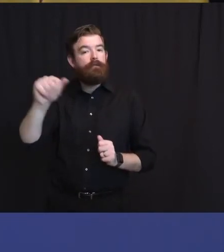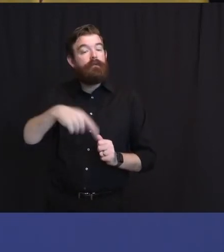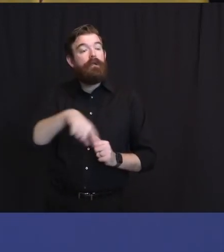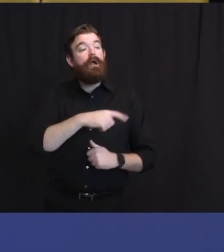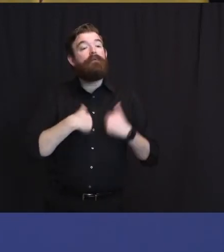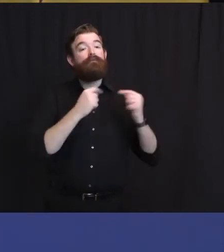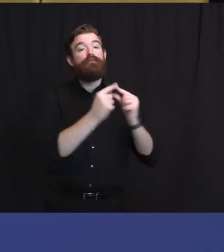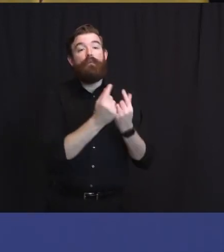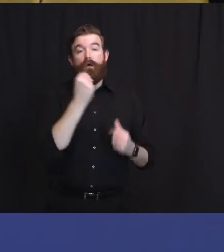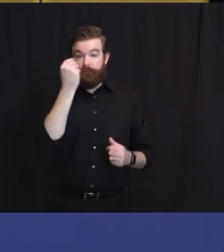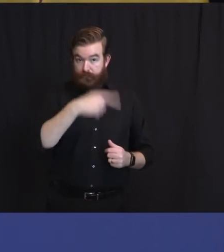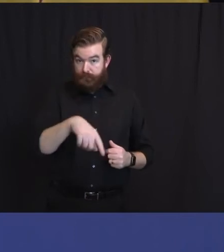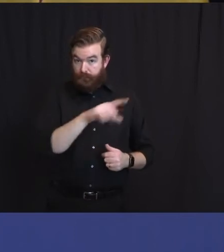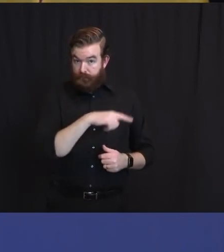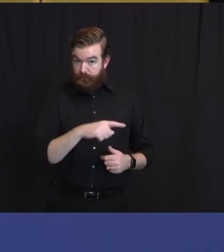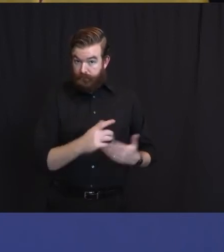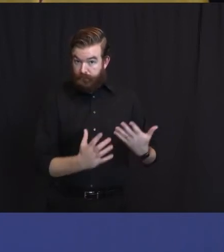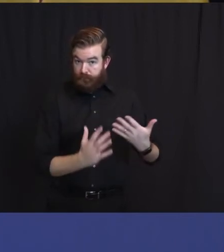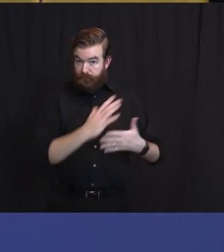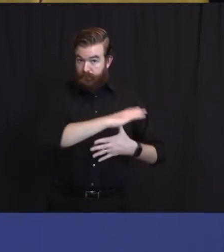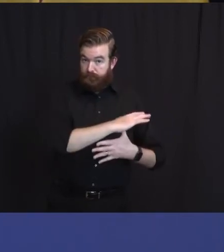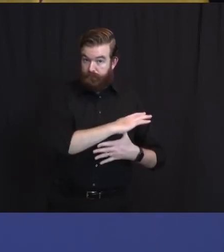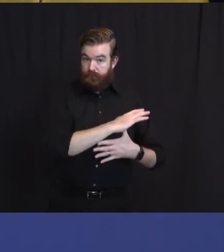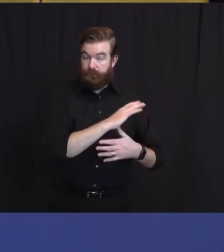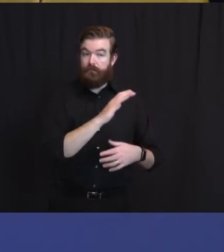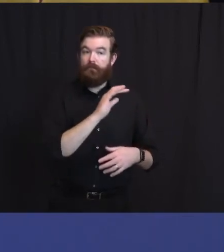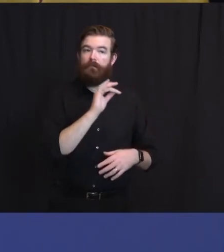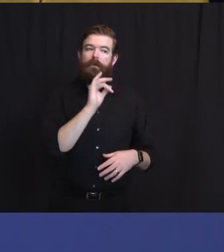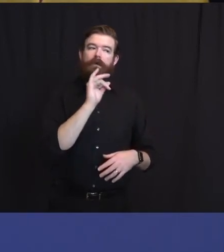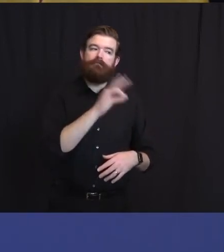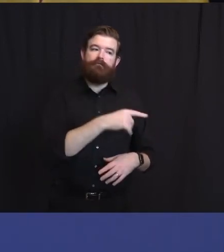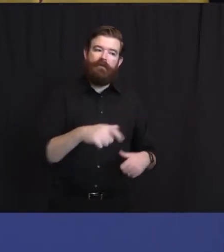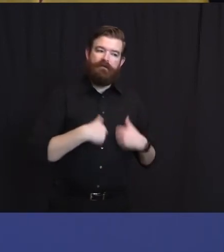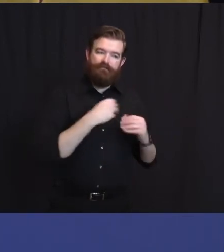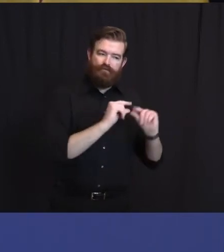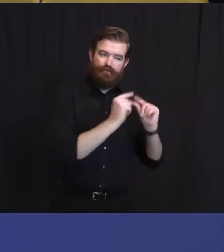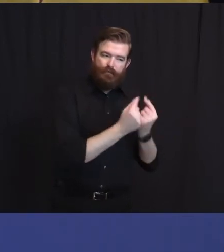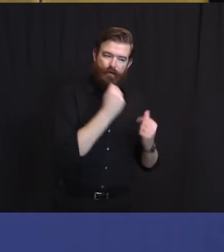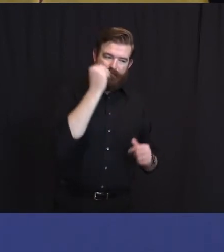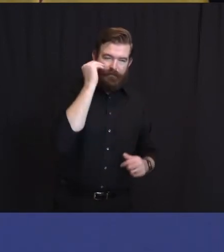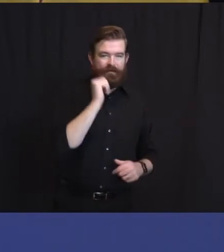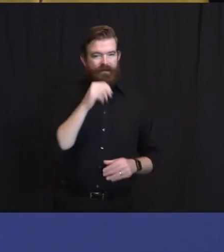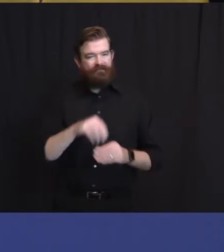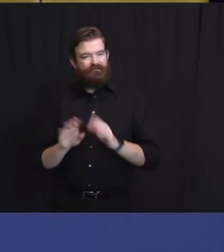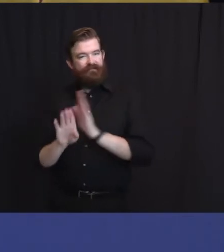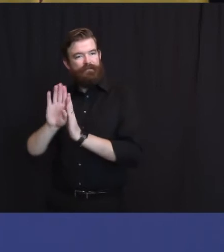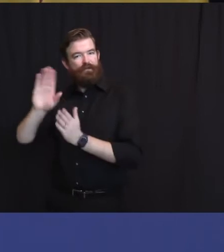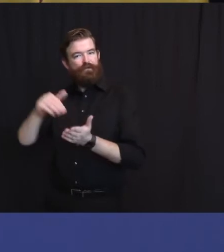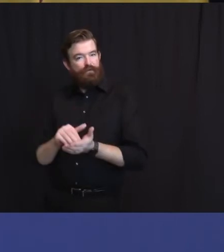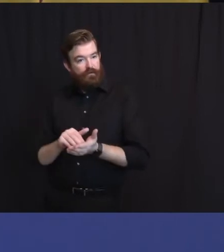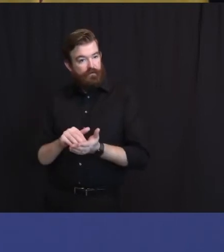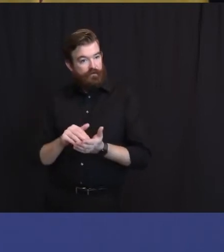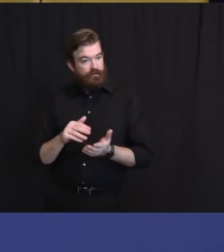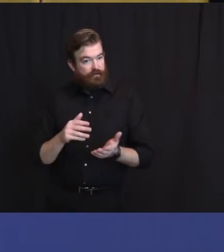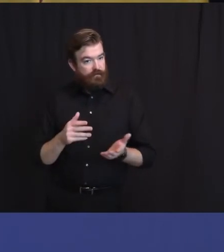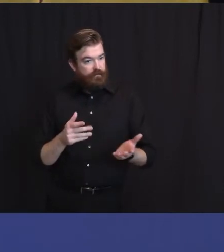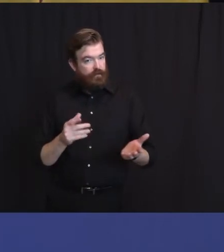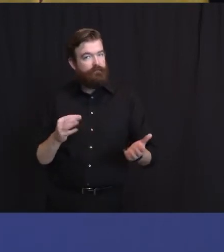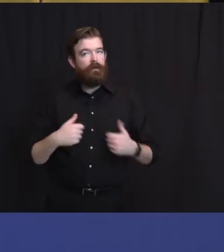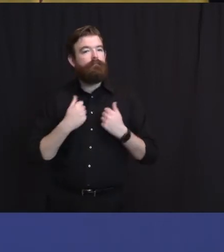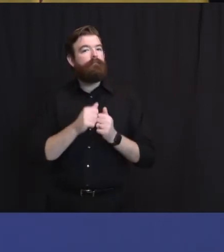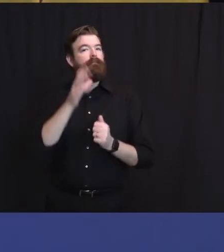getting the vaccine? Thank you. I believe, Judy, you should address this, but I believe that it is purely, in our case,